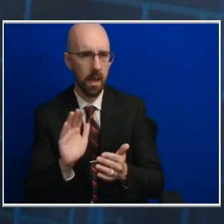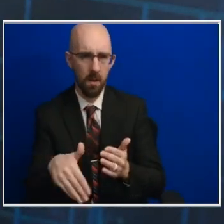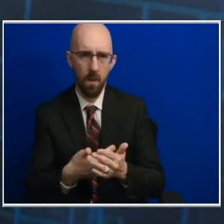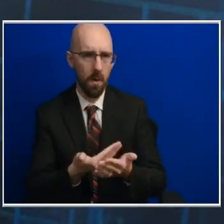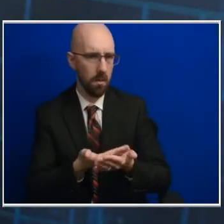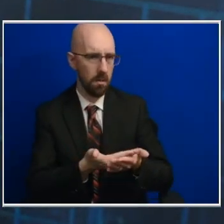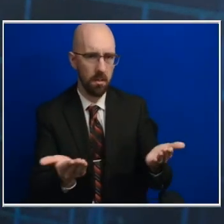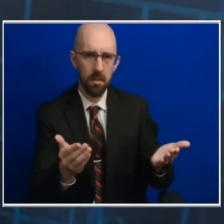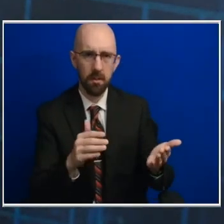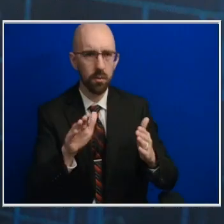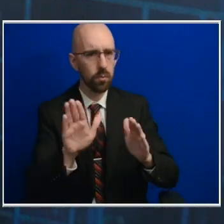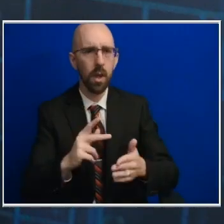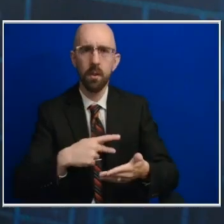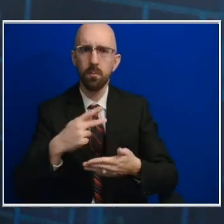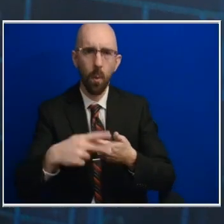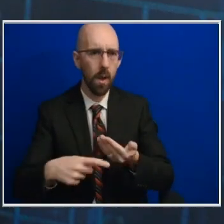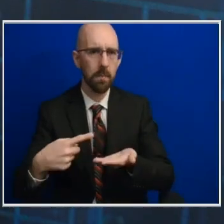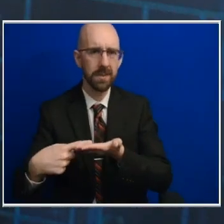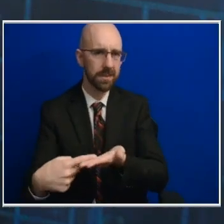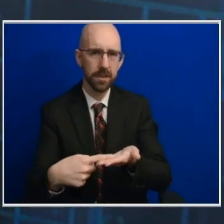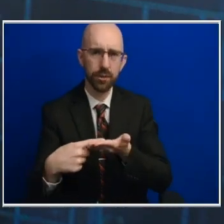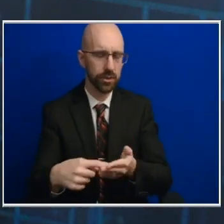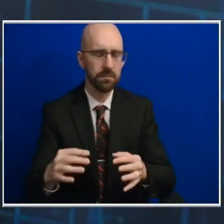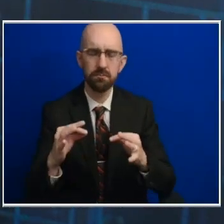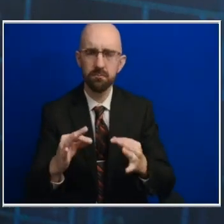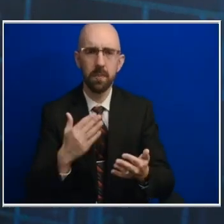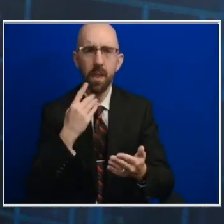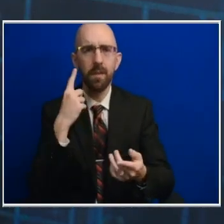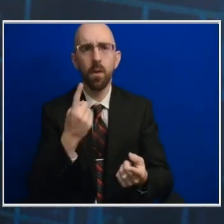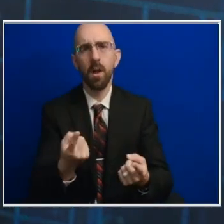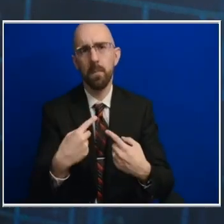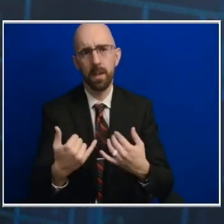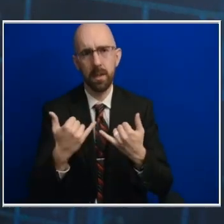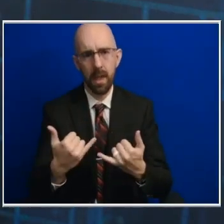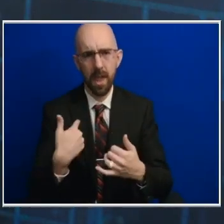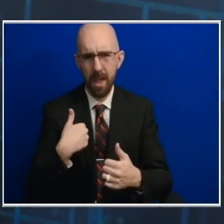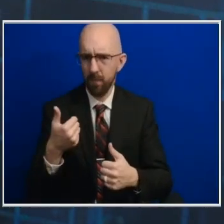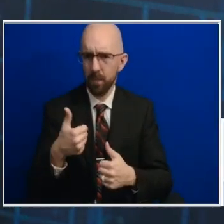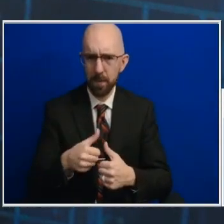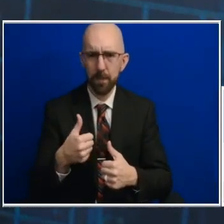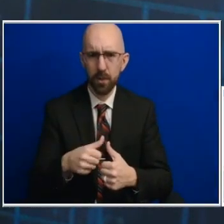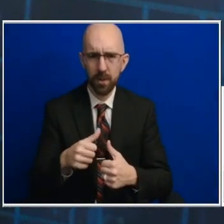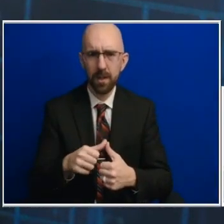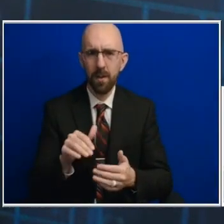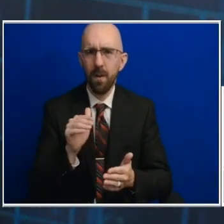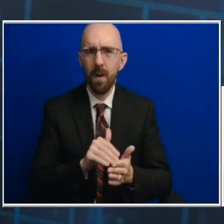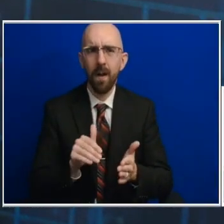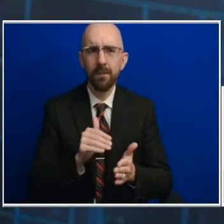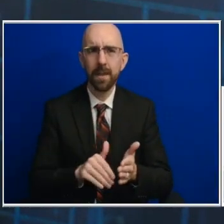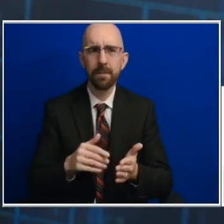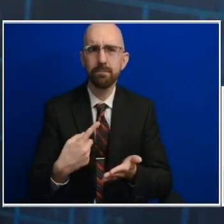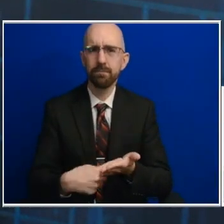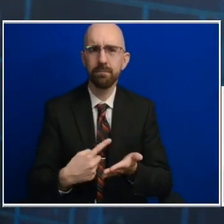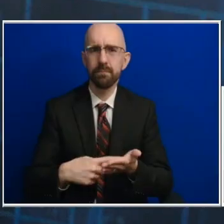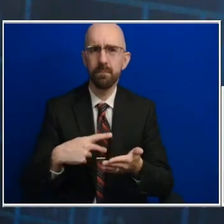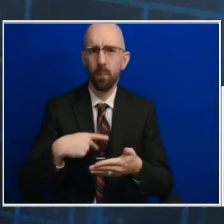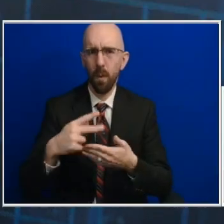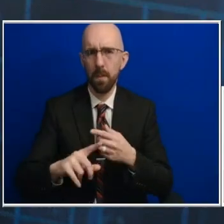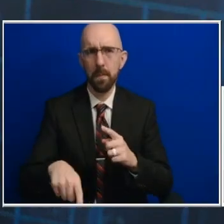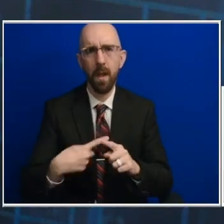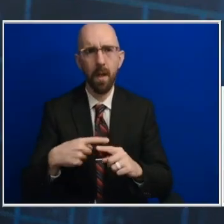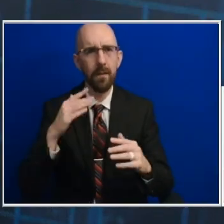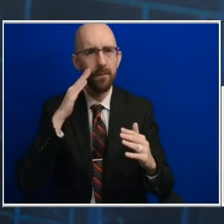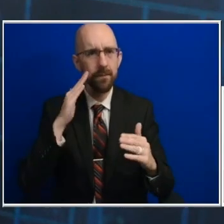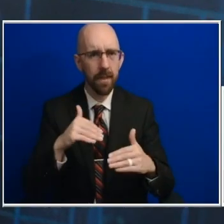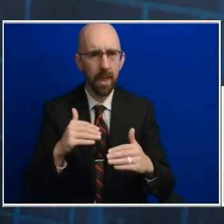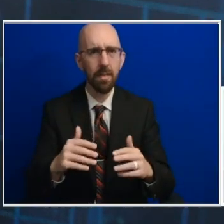great discussion. So thank you guys for being here today. And I'm remembering, I've often talked in this program about faith, hope, and science.